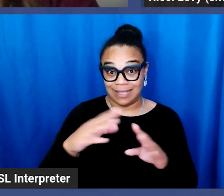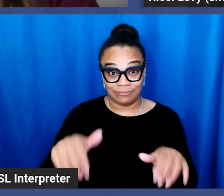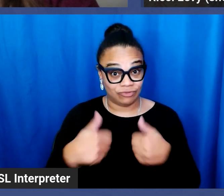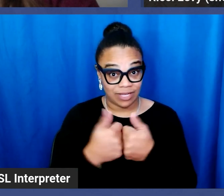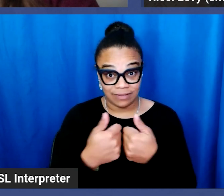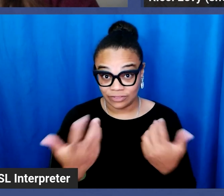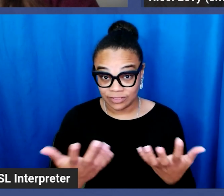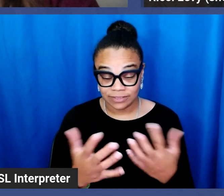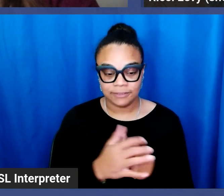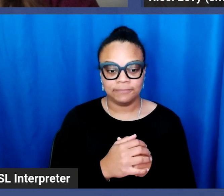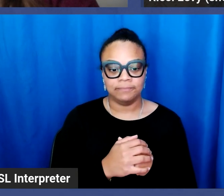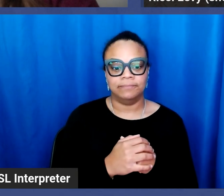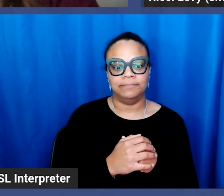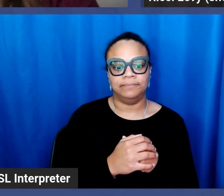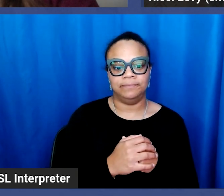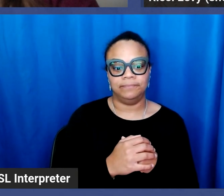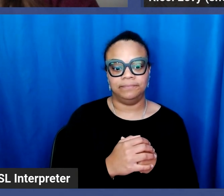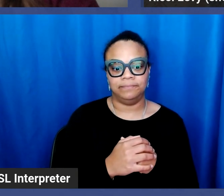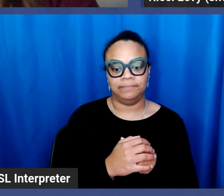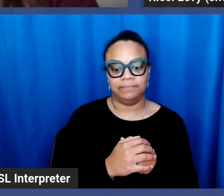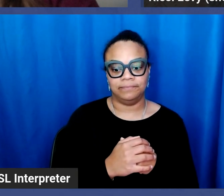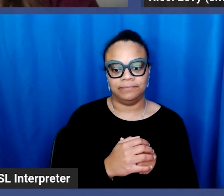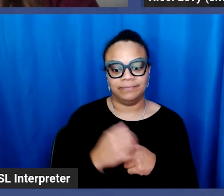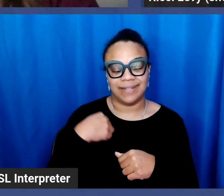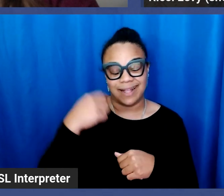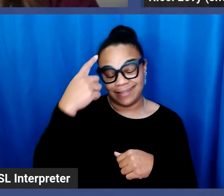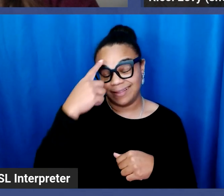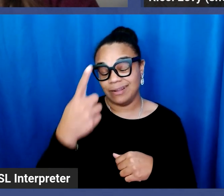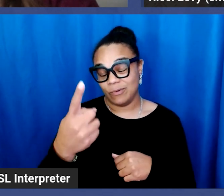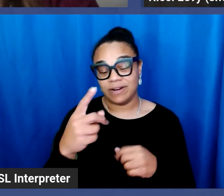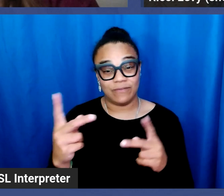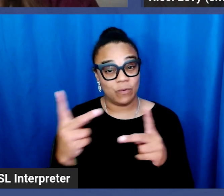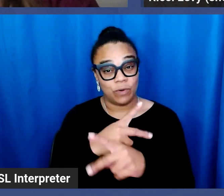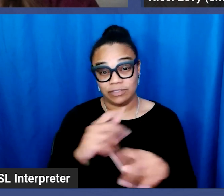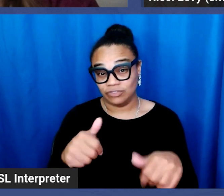is, I think it's panic.